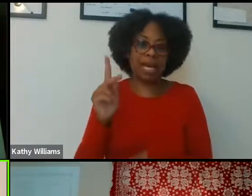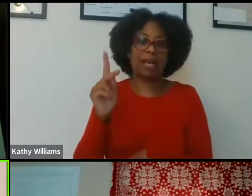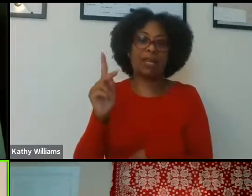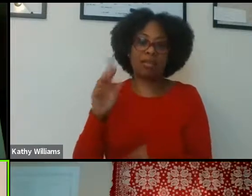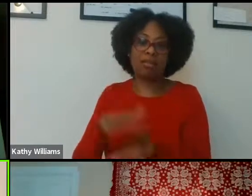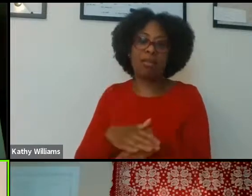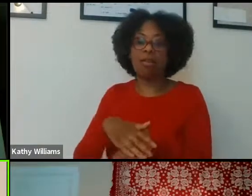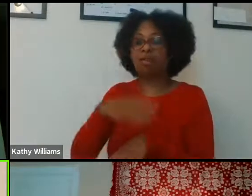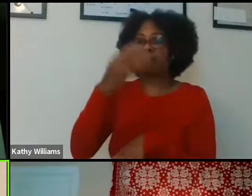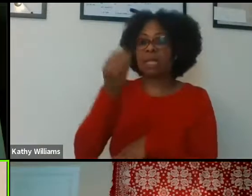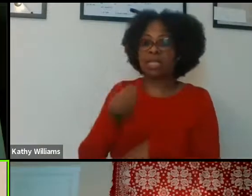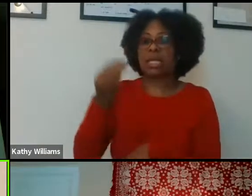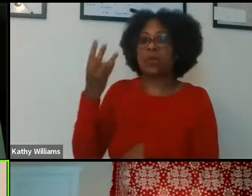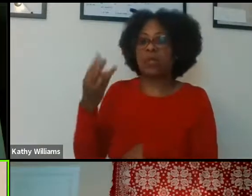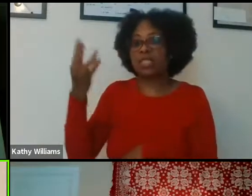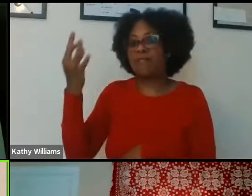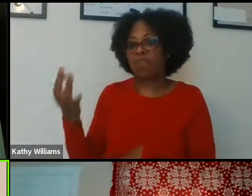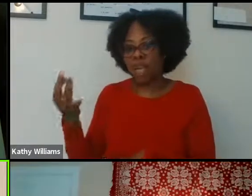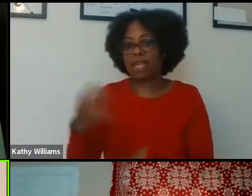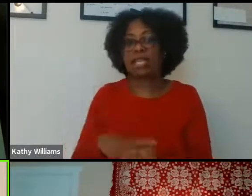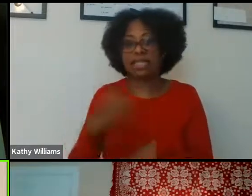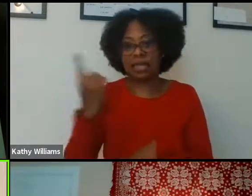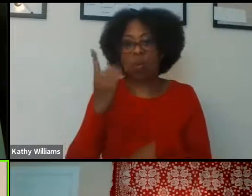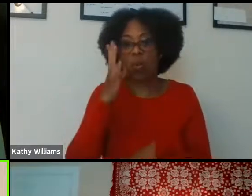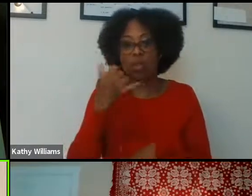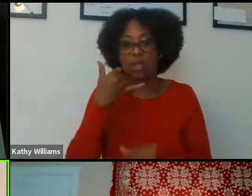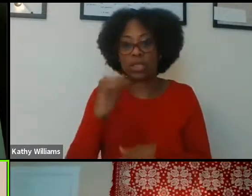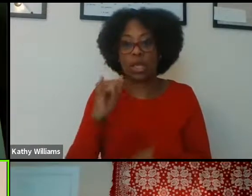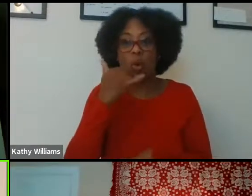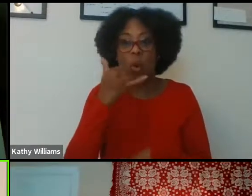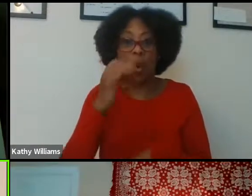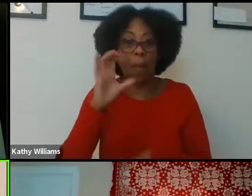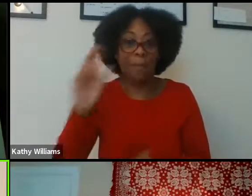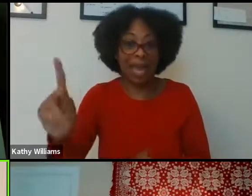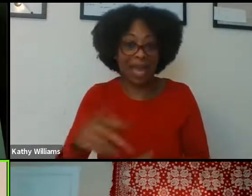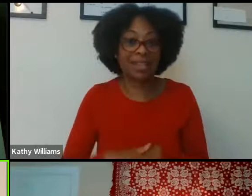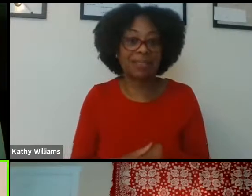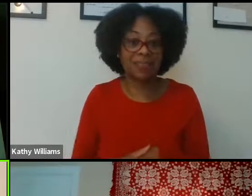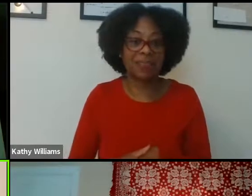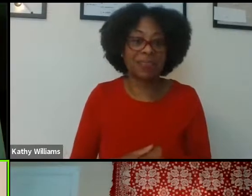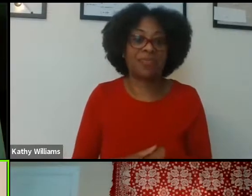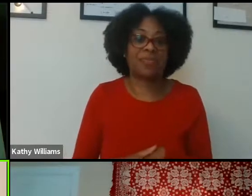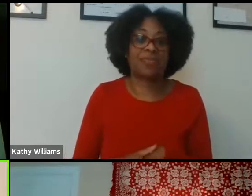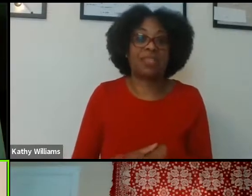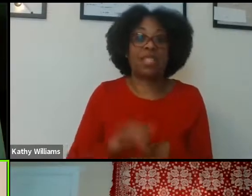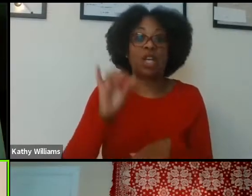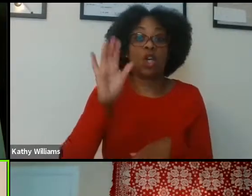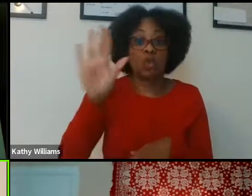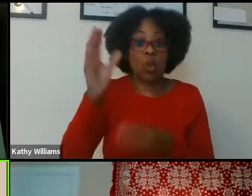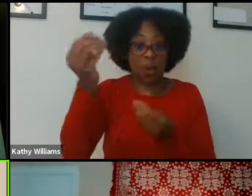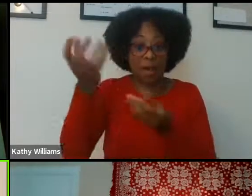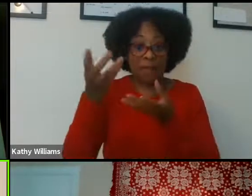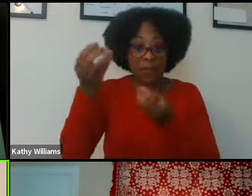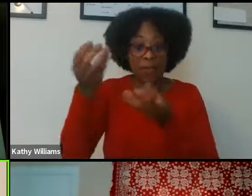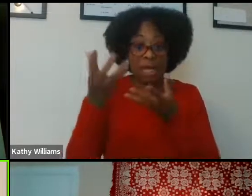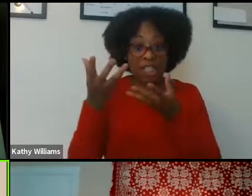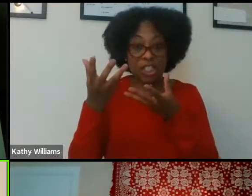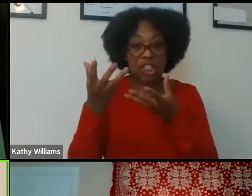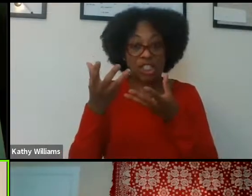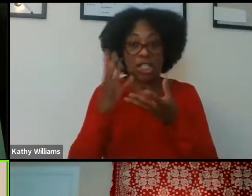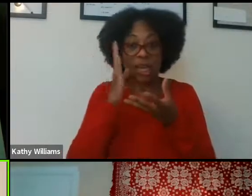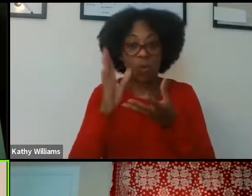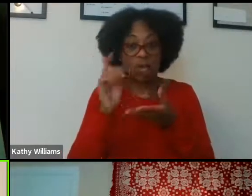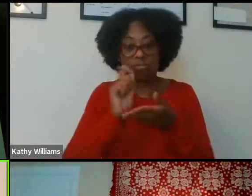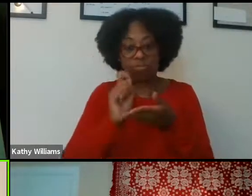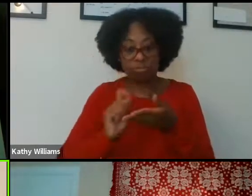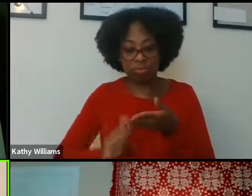or Thursday, somebody will still get back to you. That person takes the information, and then if it's something that we can